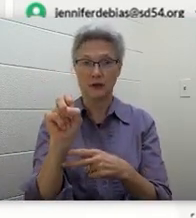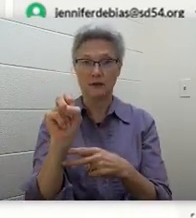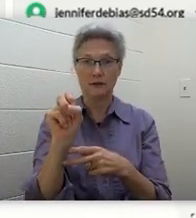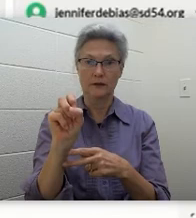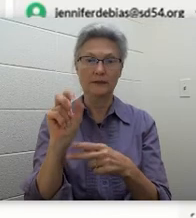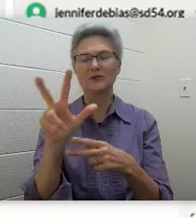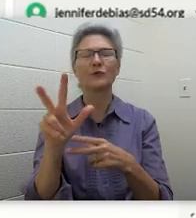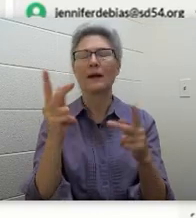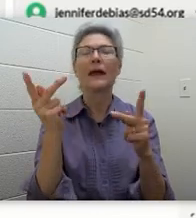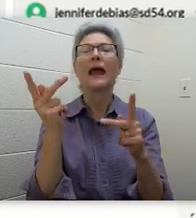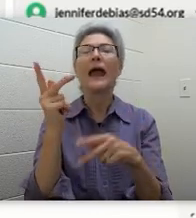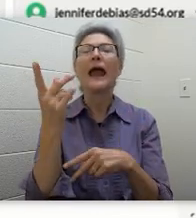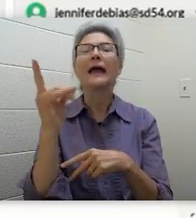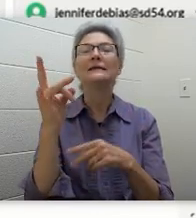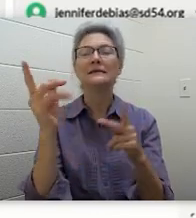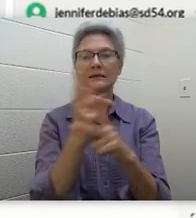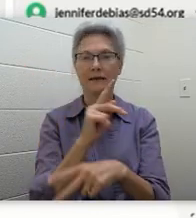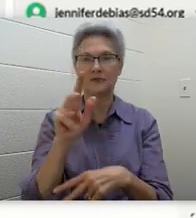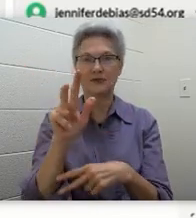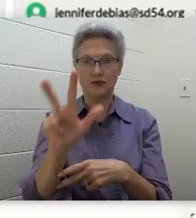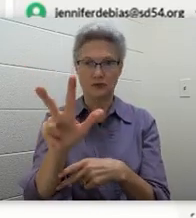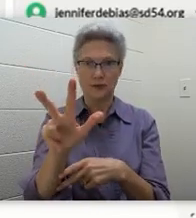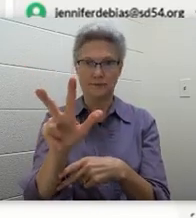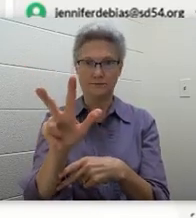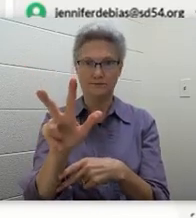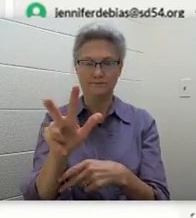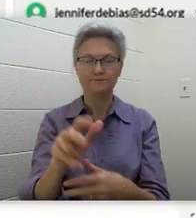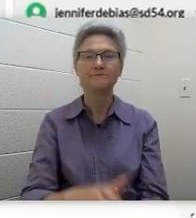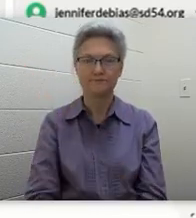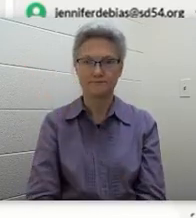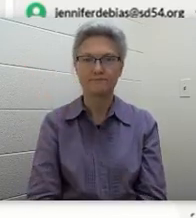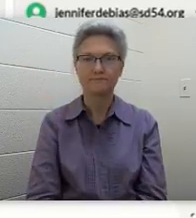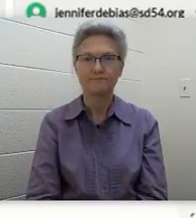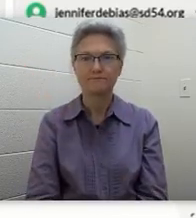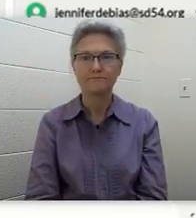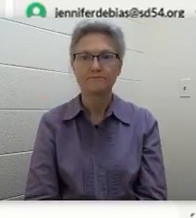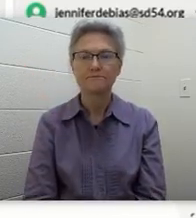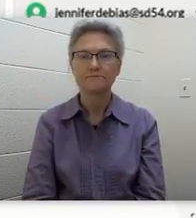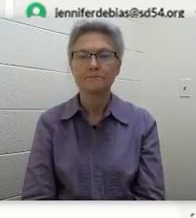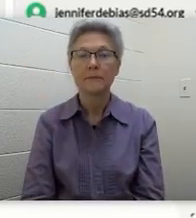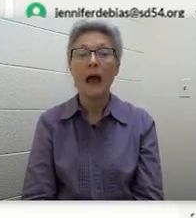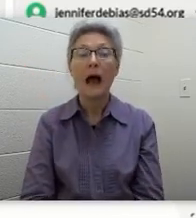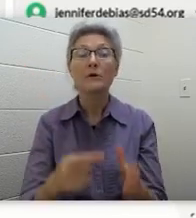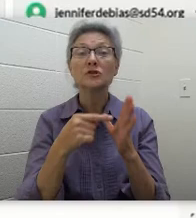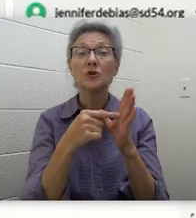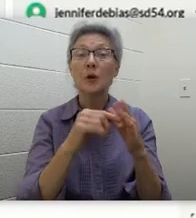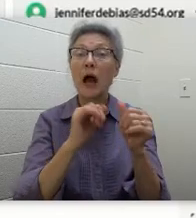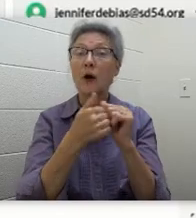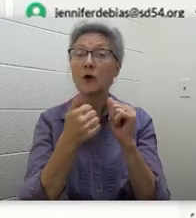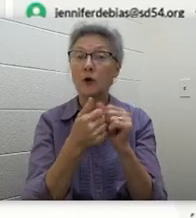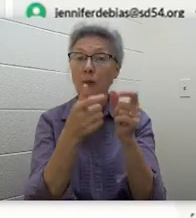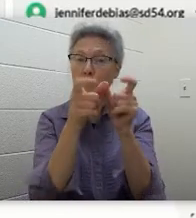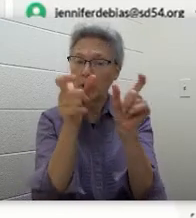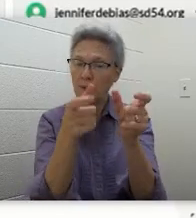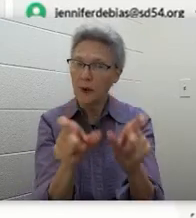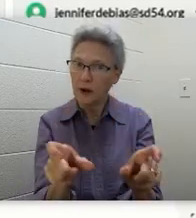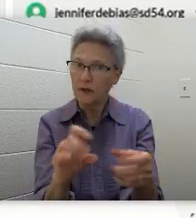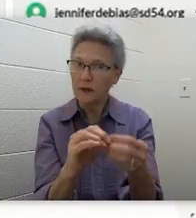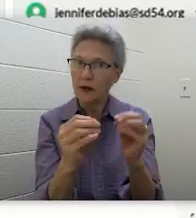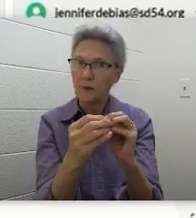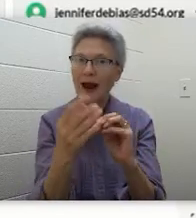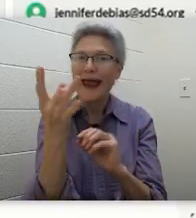the equation right here. This is what I'm multiplying. 18 times 3. And I'm going to show you how you can break apart the